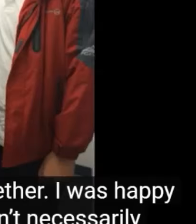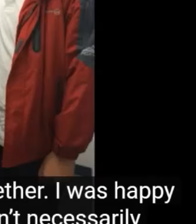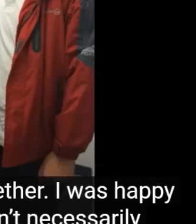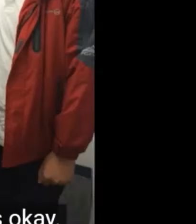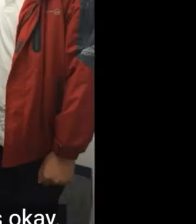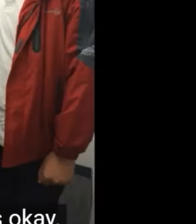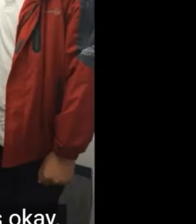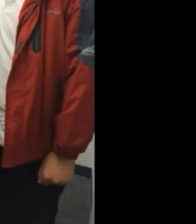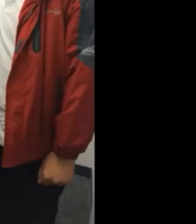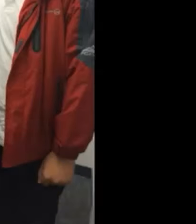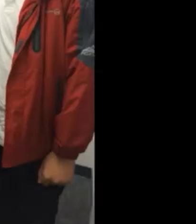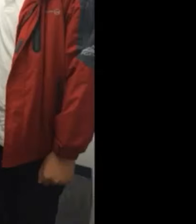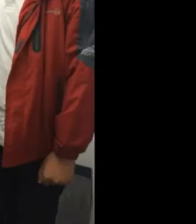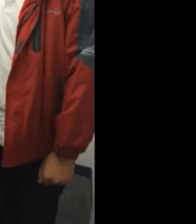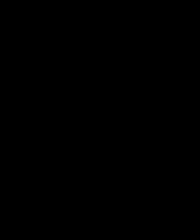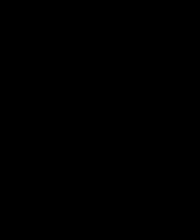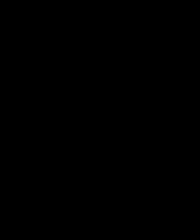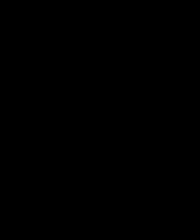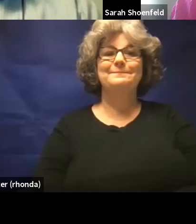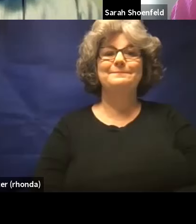didn't necessarily like it, but it was okay.